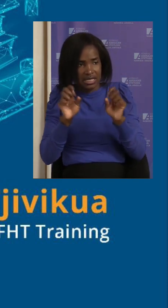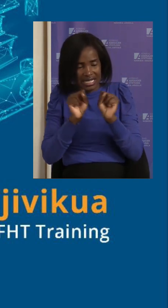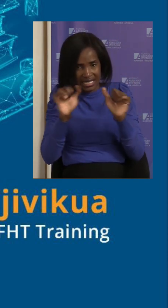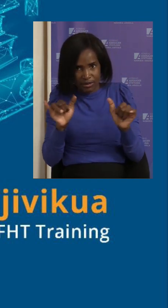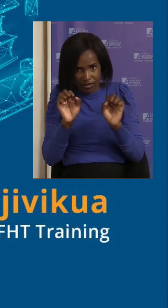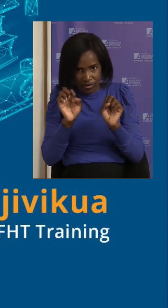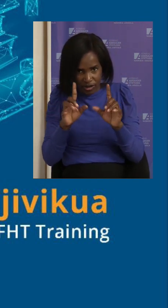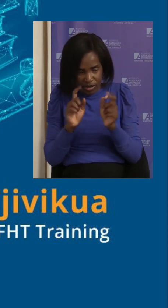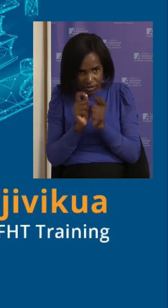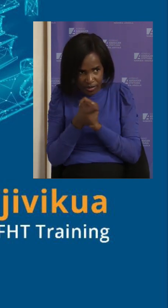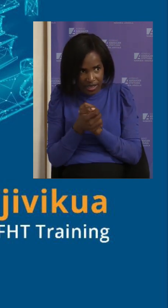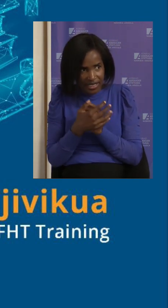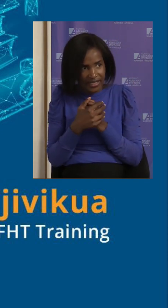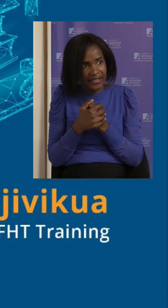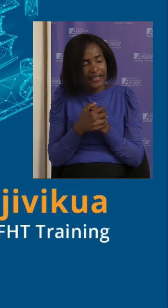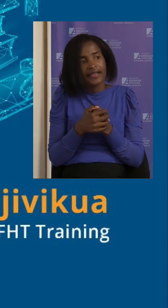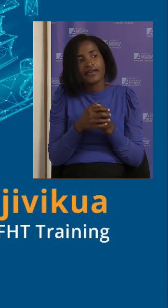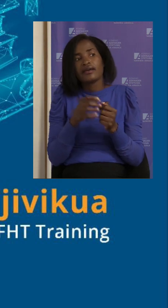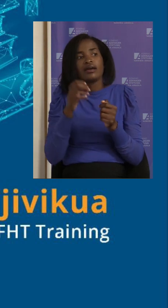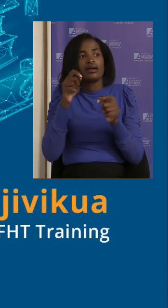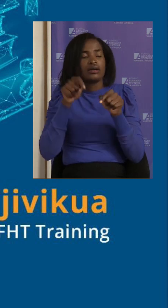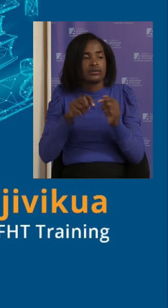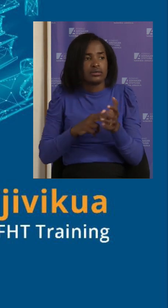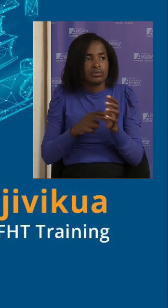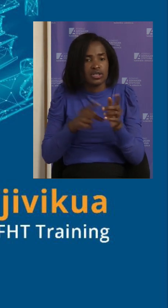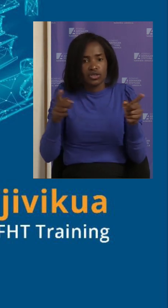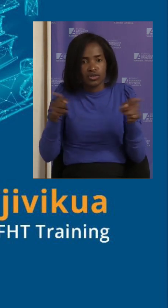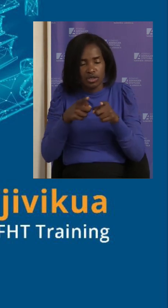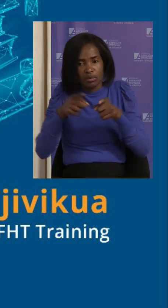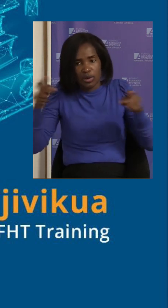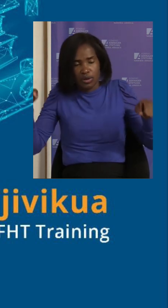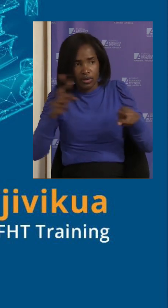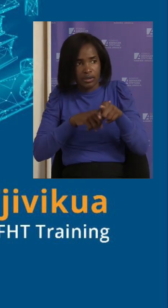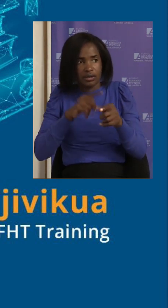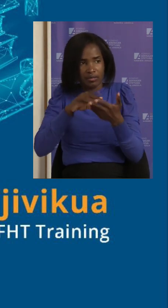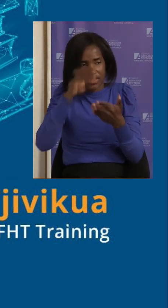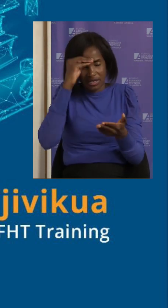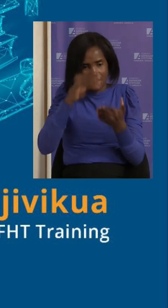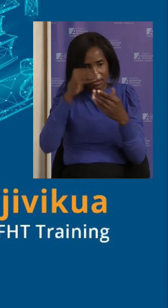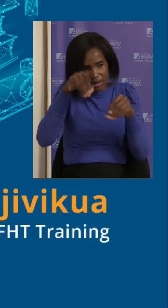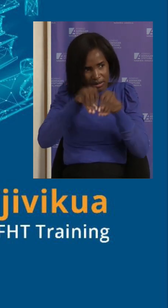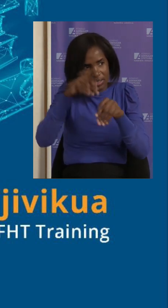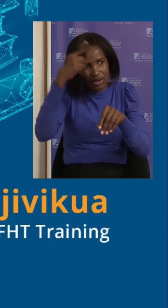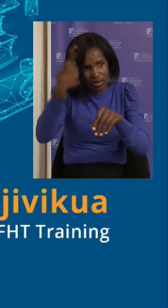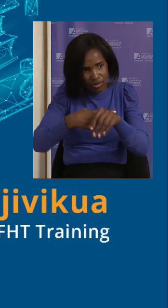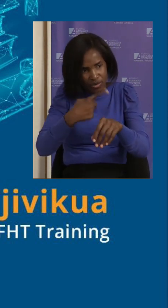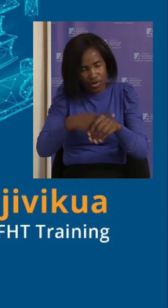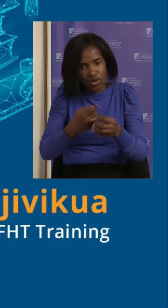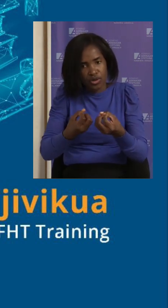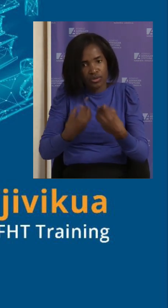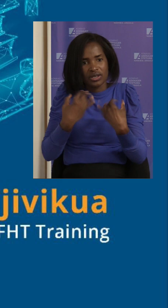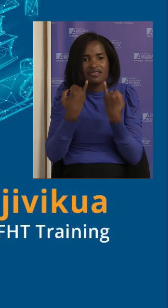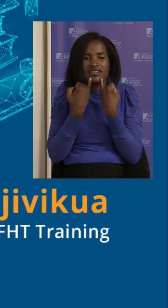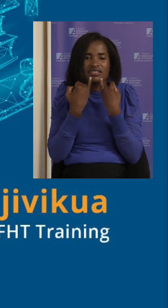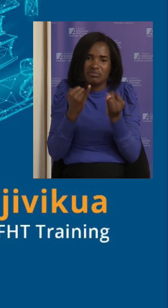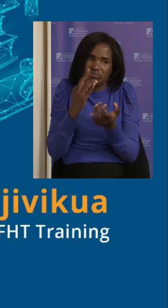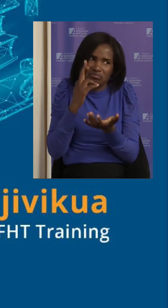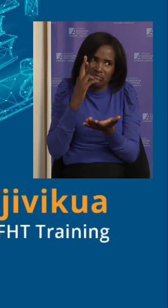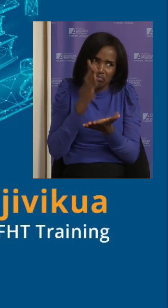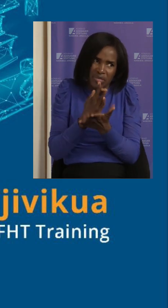reformed, short-term and longitudinal studies must be carried out on a regular basis to give us research-based